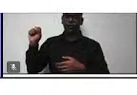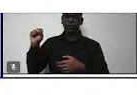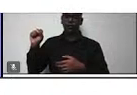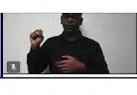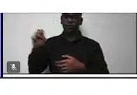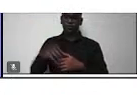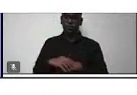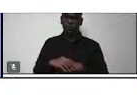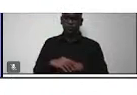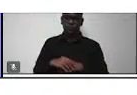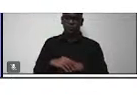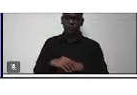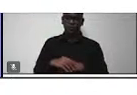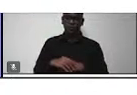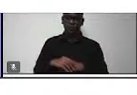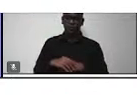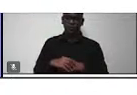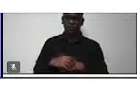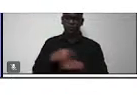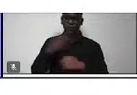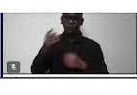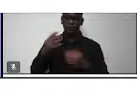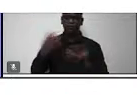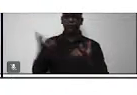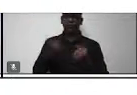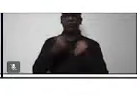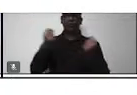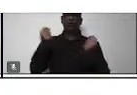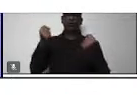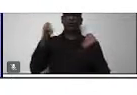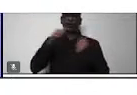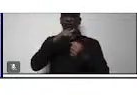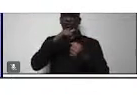so you get premium prices there.